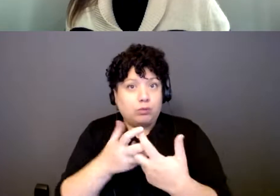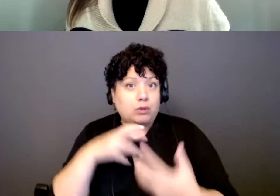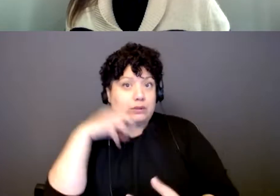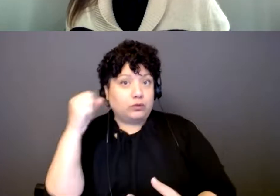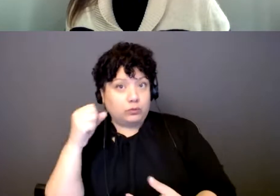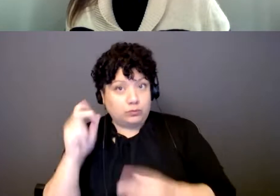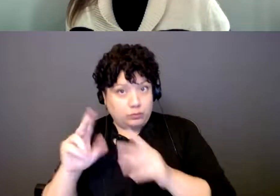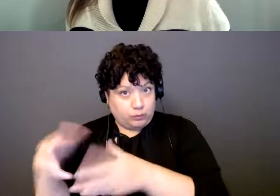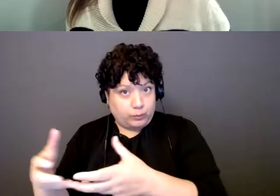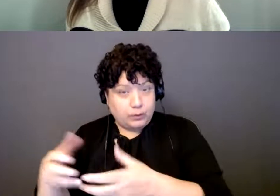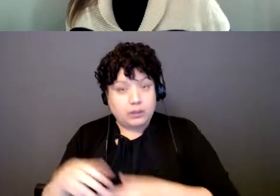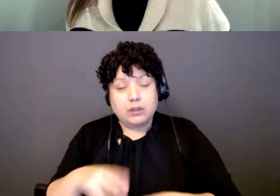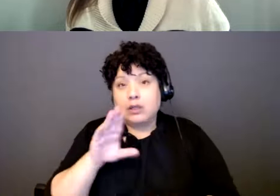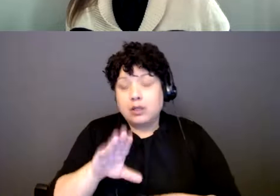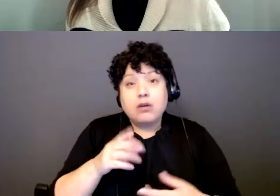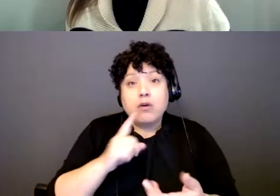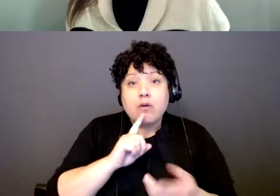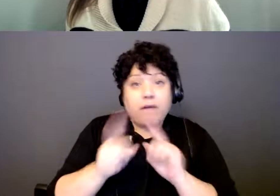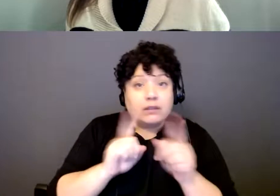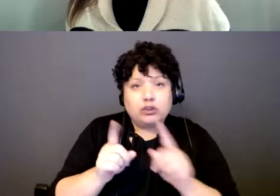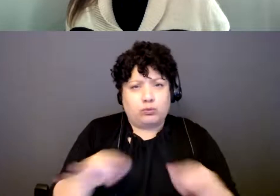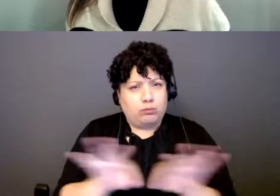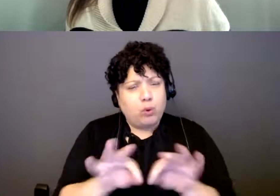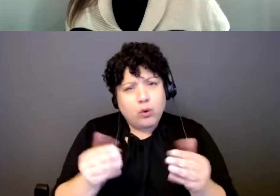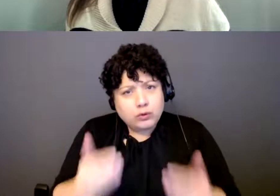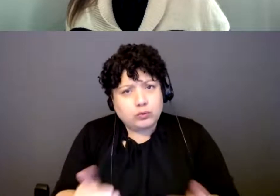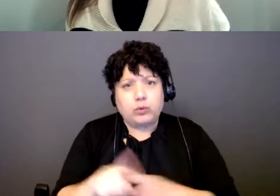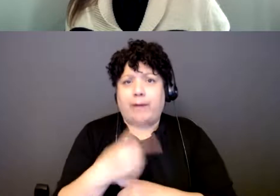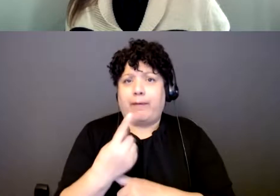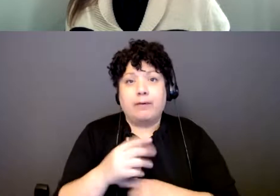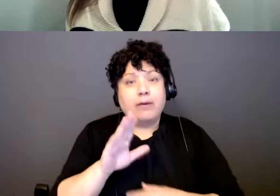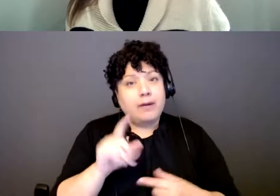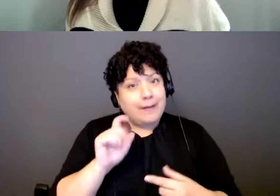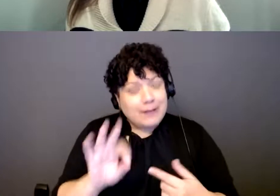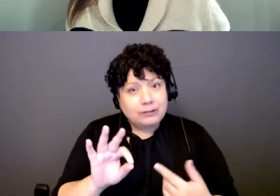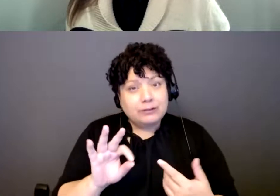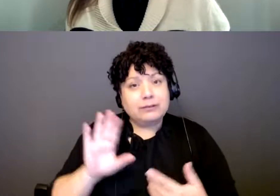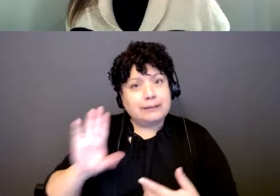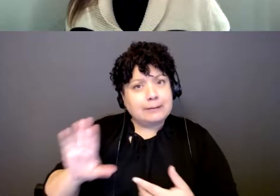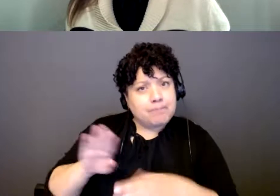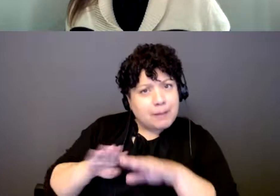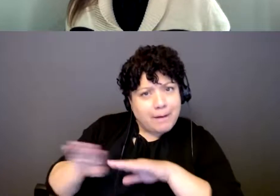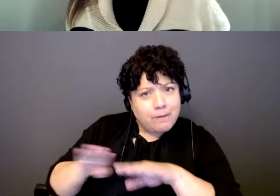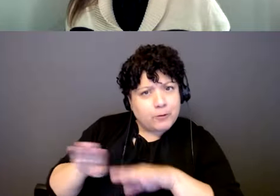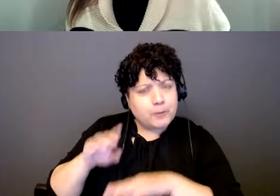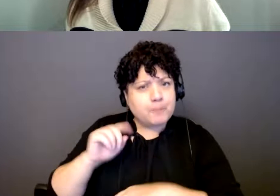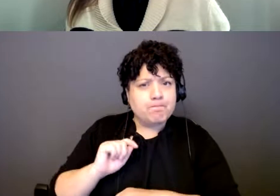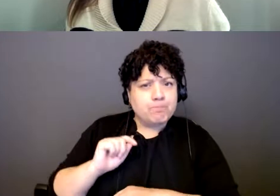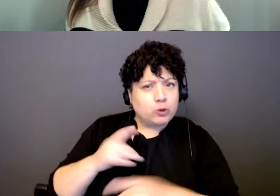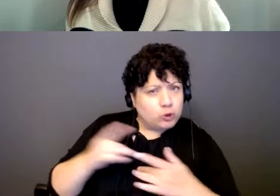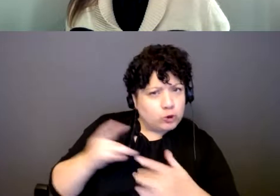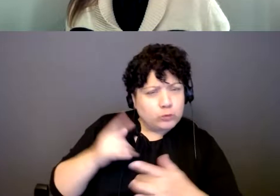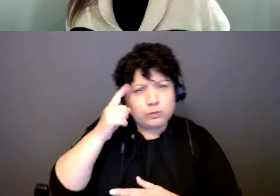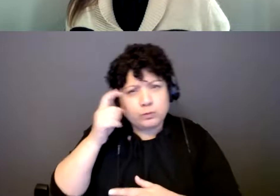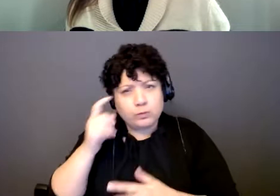is fundamental and needs to be happening. How do you talk with someone when you're concerned about their behavior? If you can talk about the